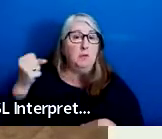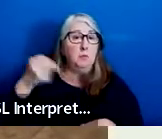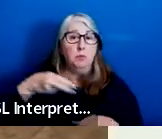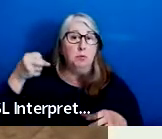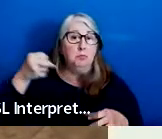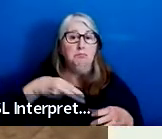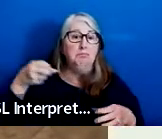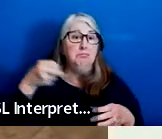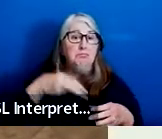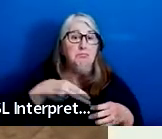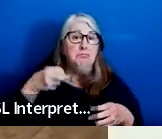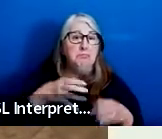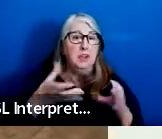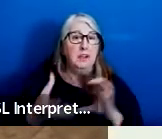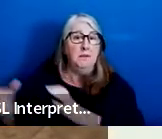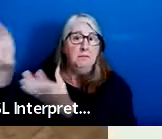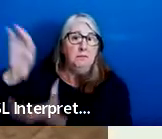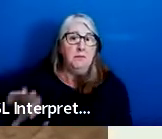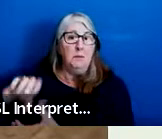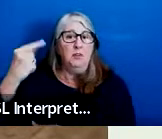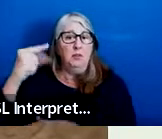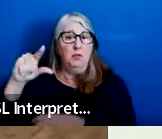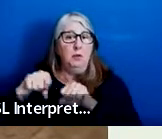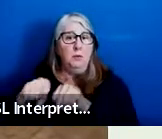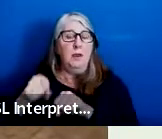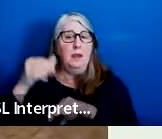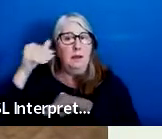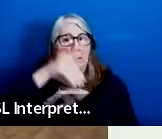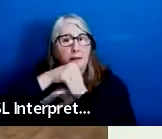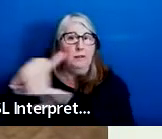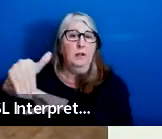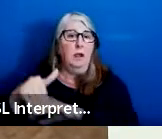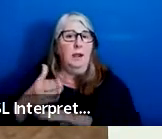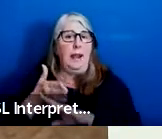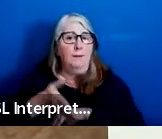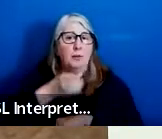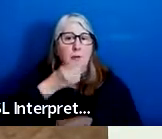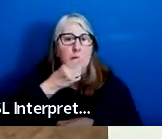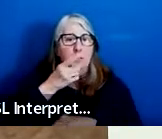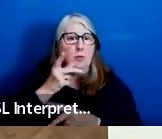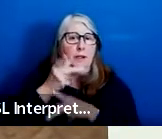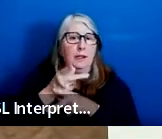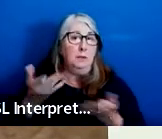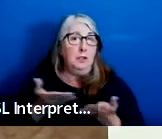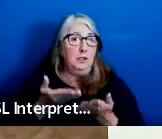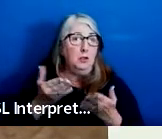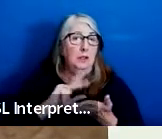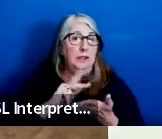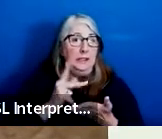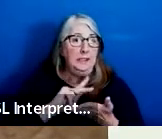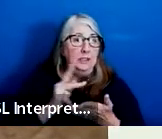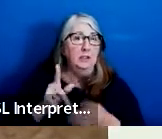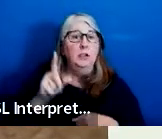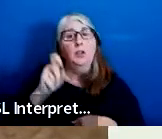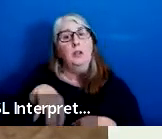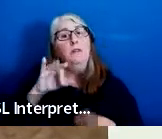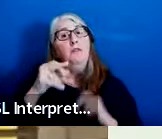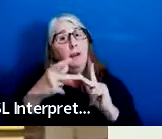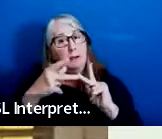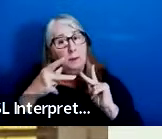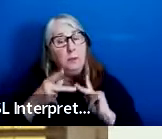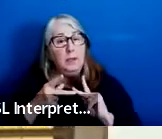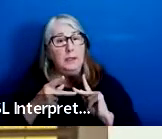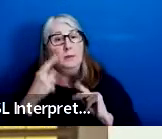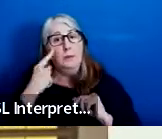then I can just dump this at the end of the night or after dinner so that I don't have to keep it in the kitchen. You do have to find a place in your life for